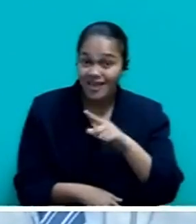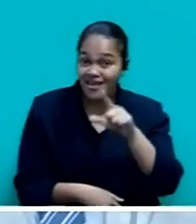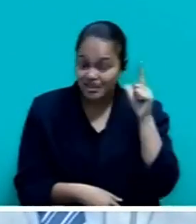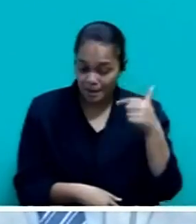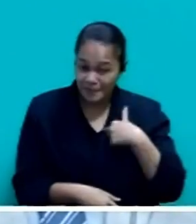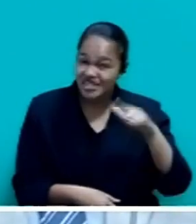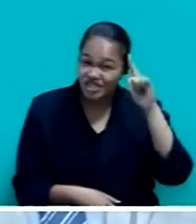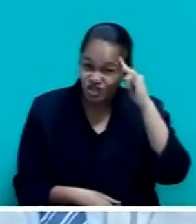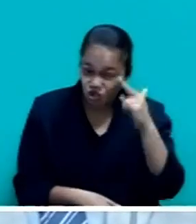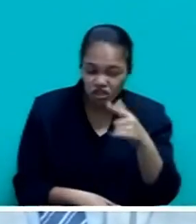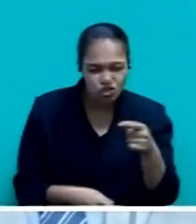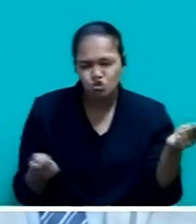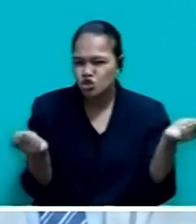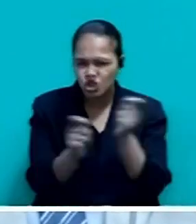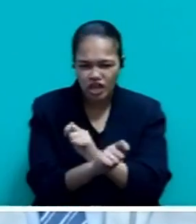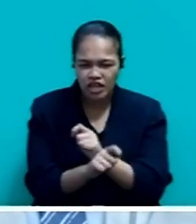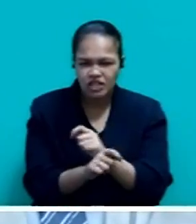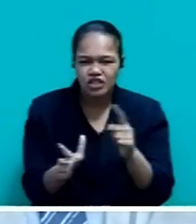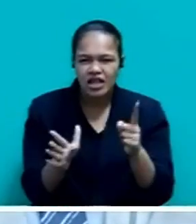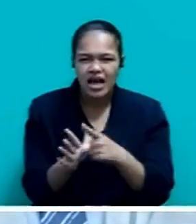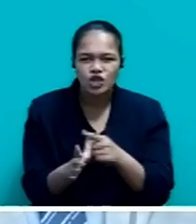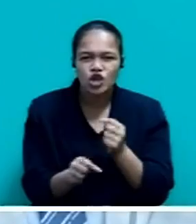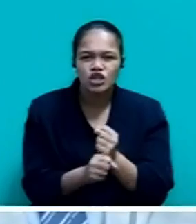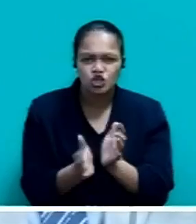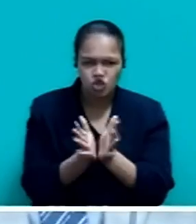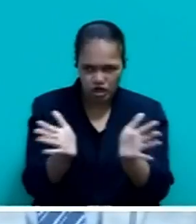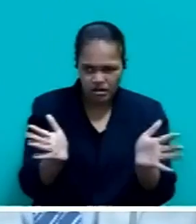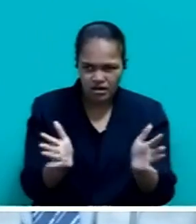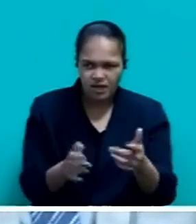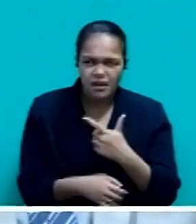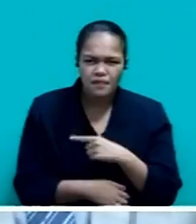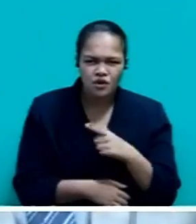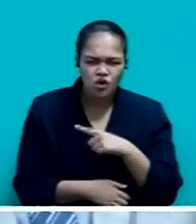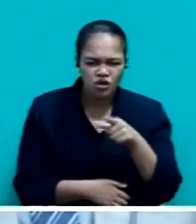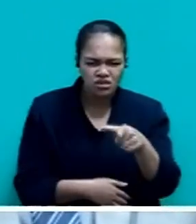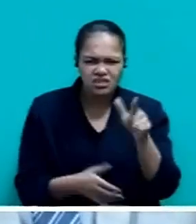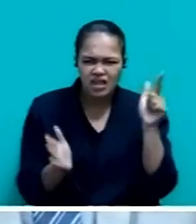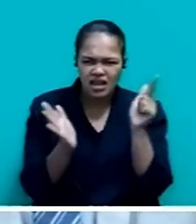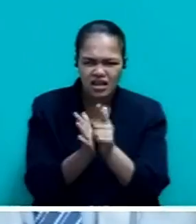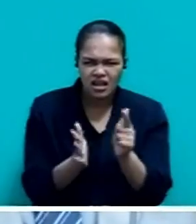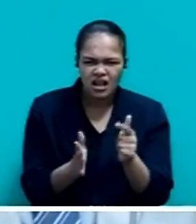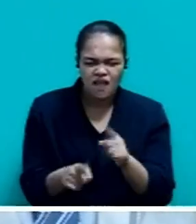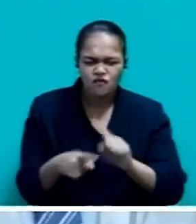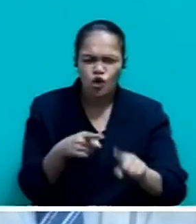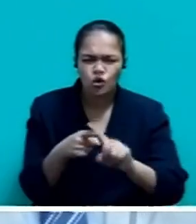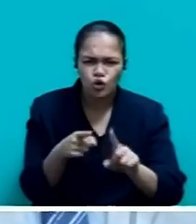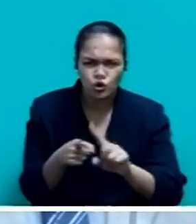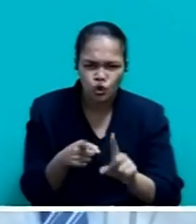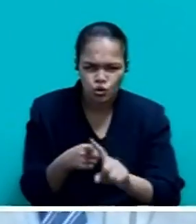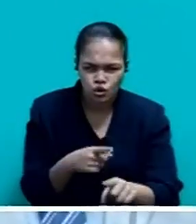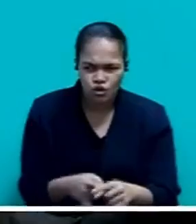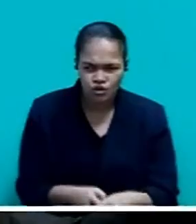because of these shortcuts and these kind of breaches and legal blunders that is happening in our land.